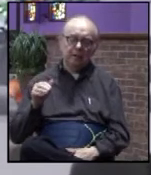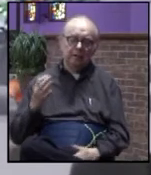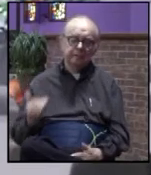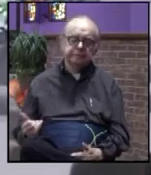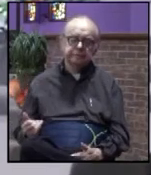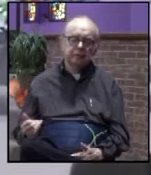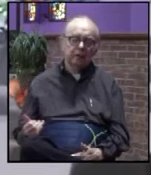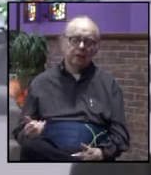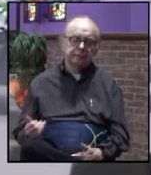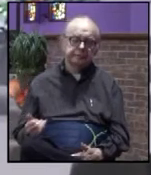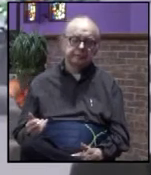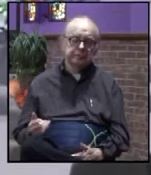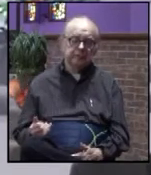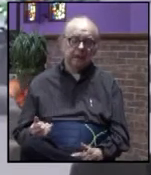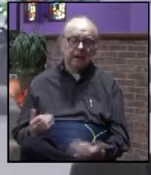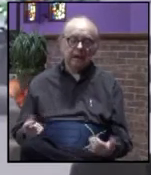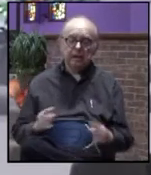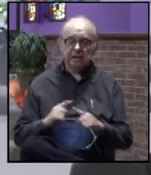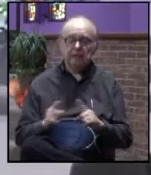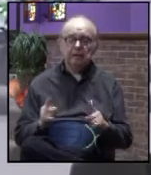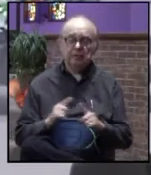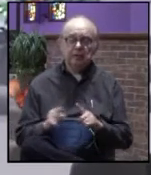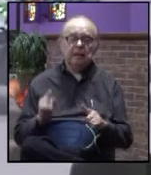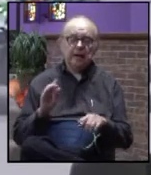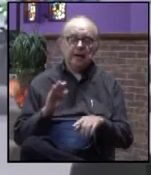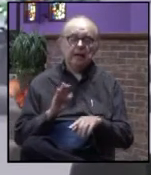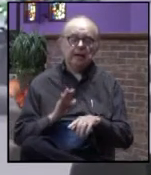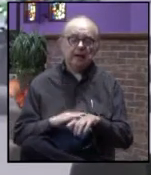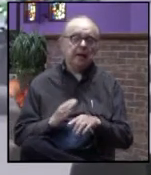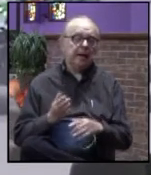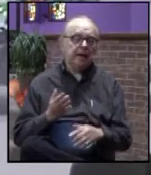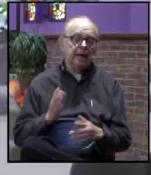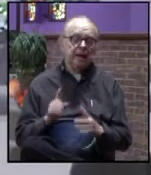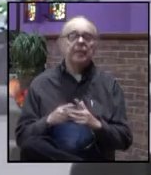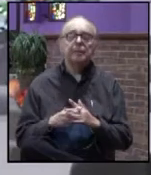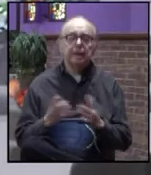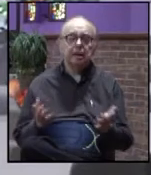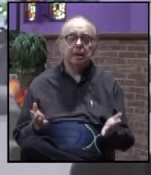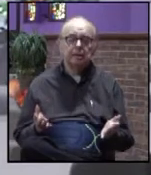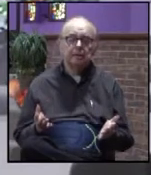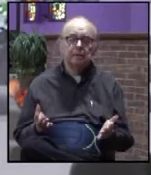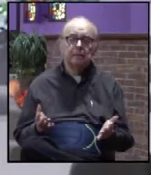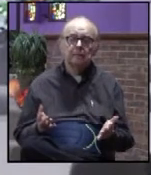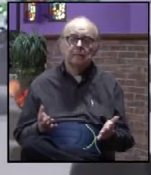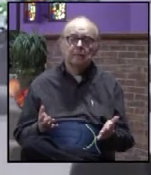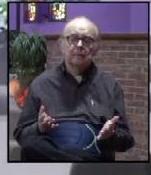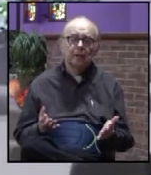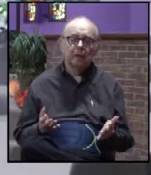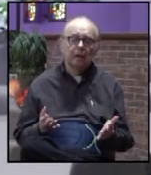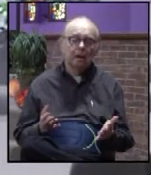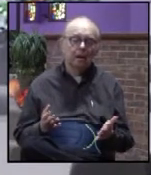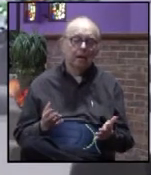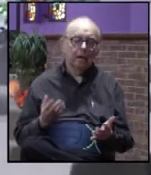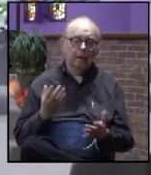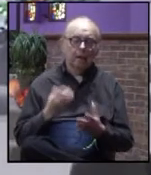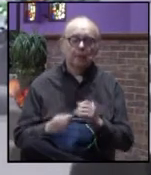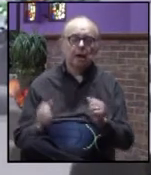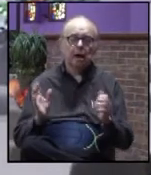Today, they're quite different than what they were in the very beginning. So I went out and I